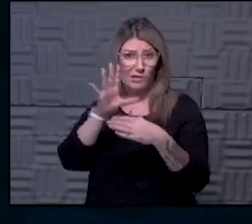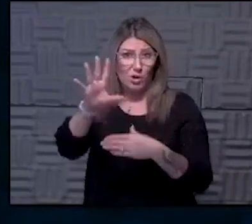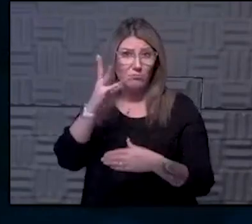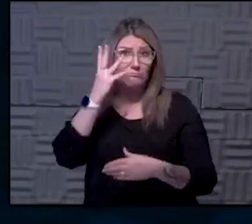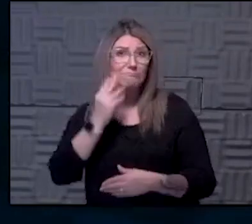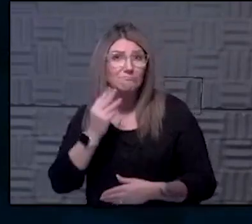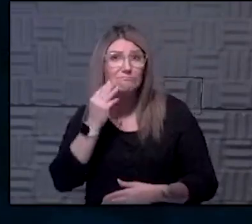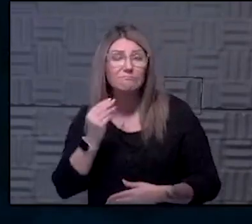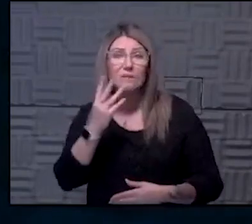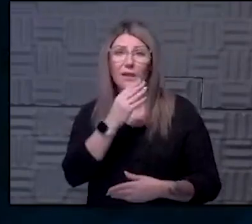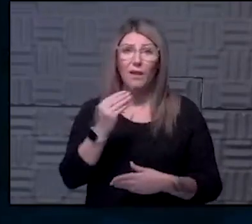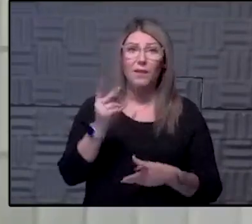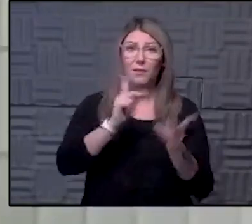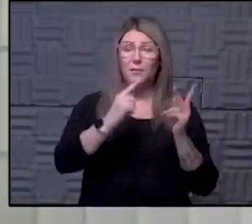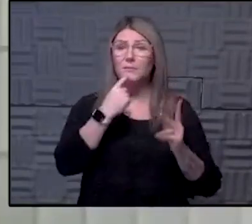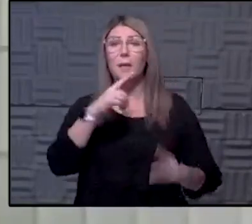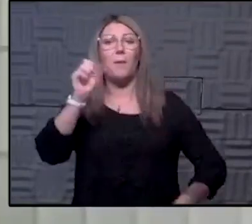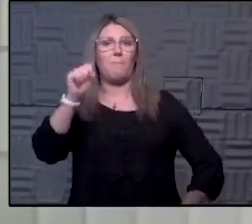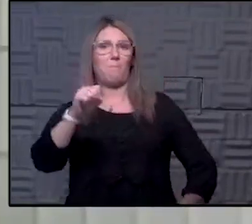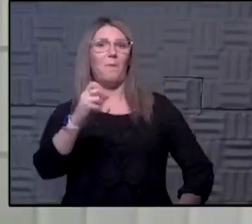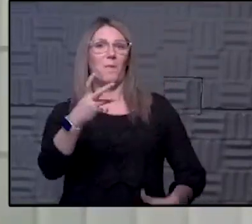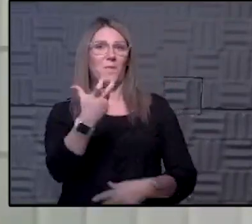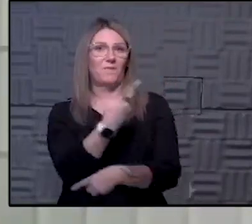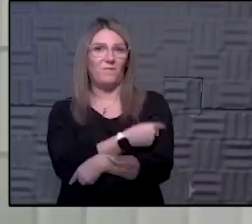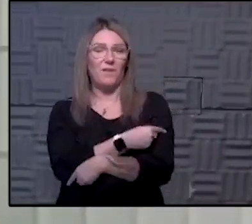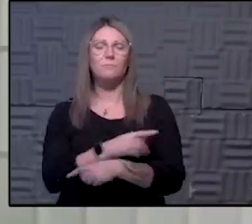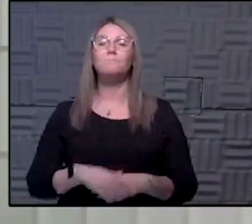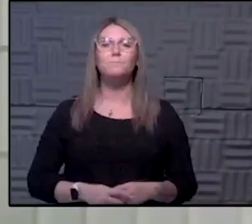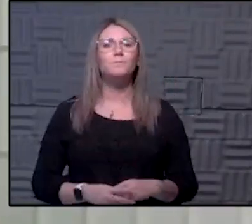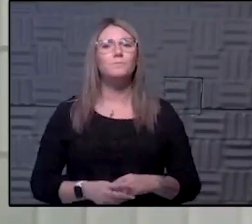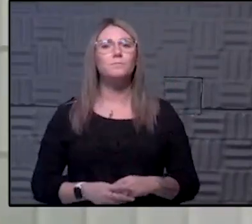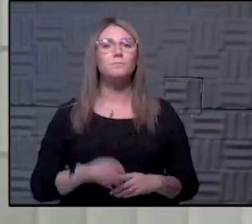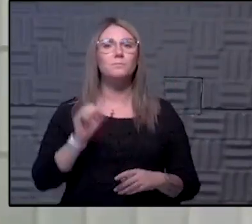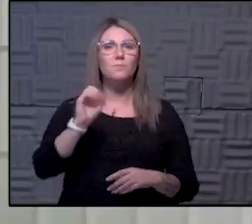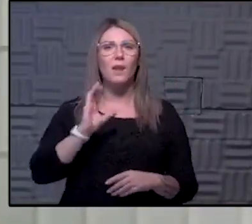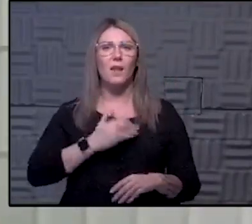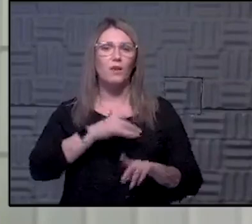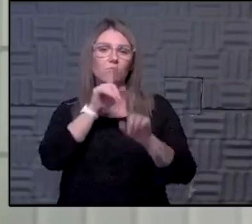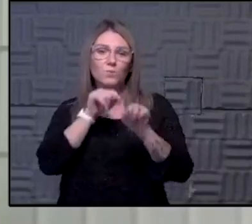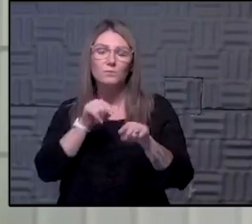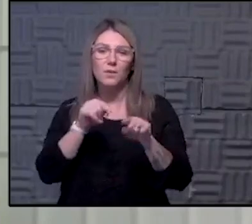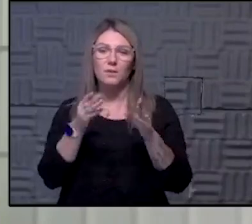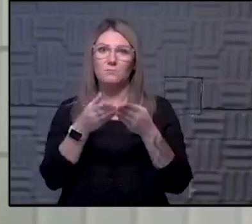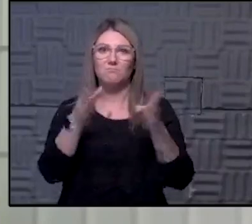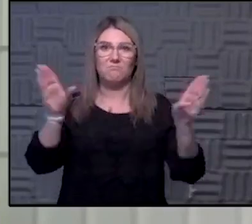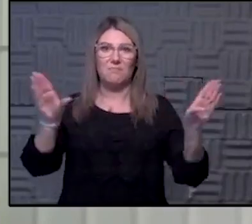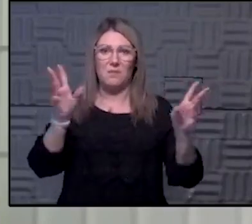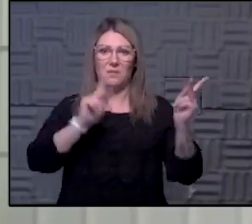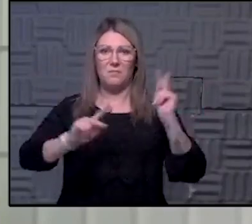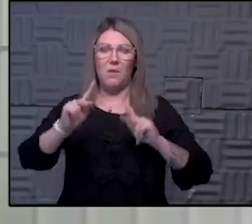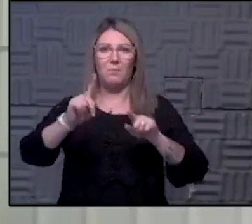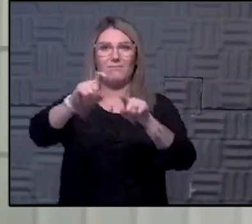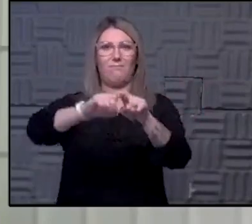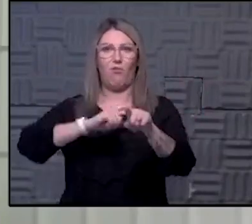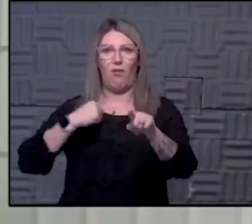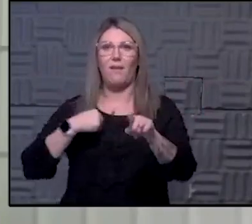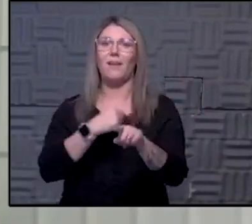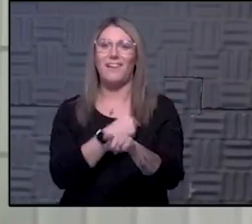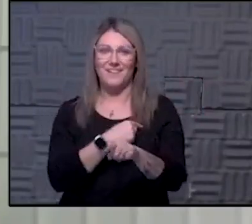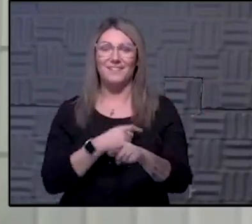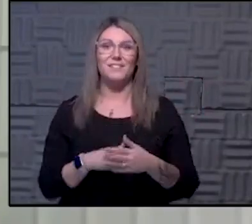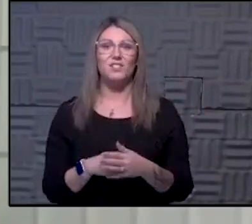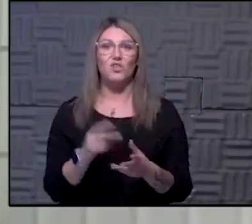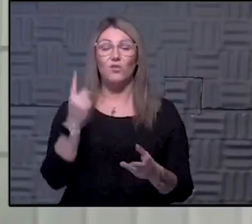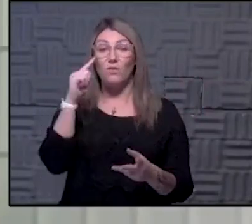people say, yeah, I want the vaccine? Yeah, our response is really open to the public to call us. So for those